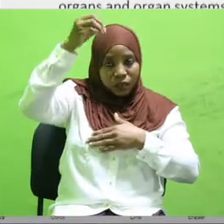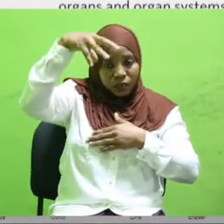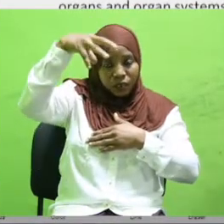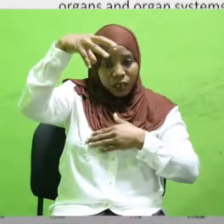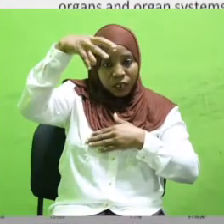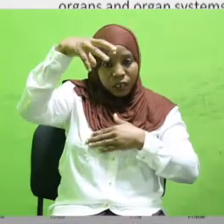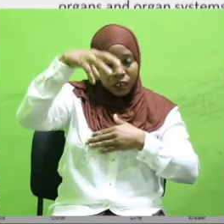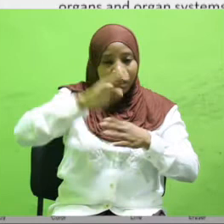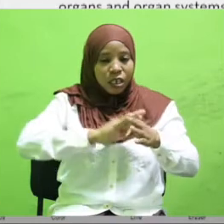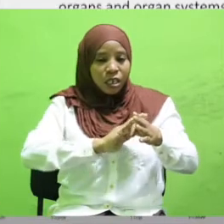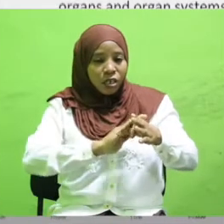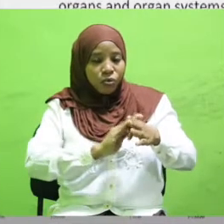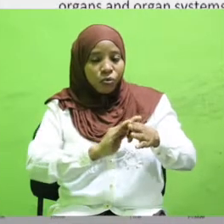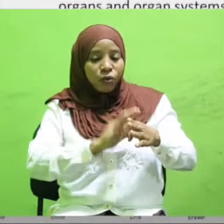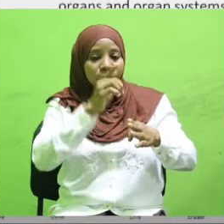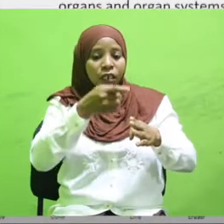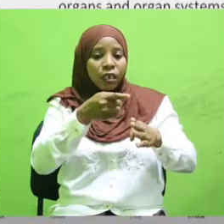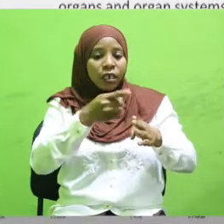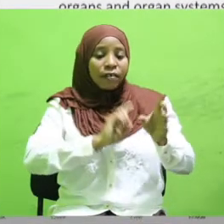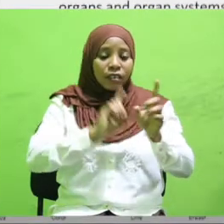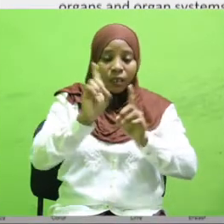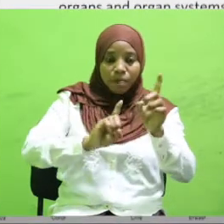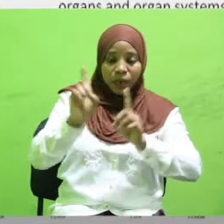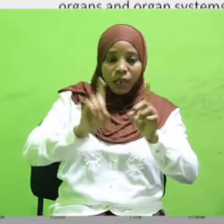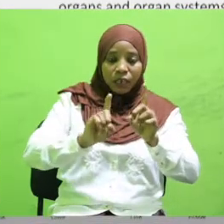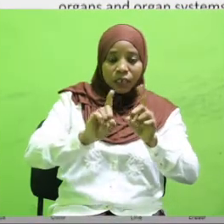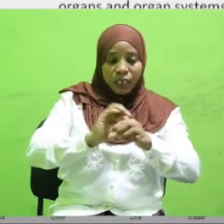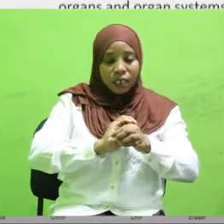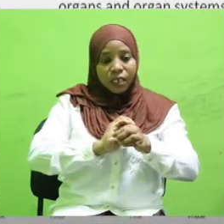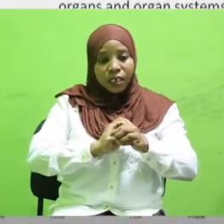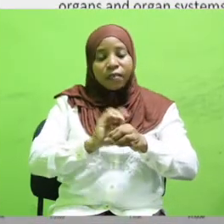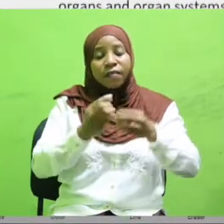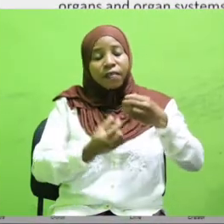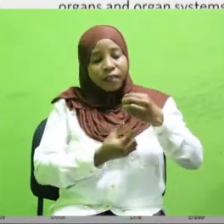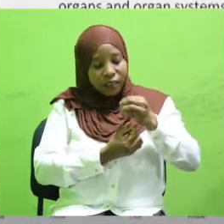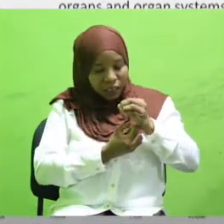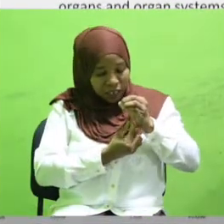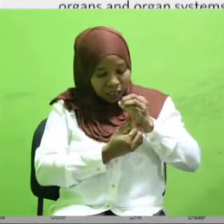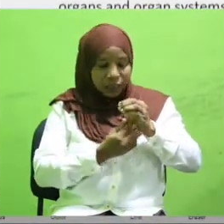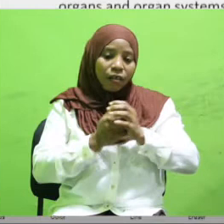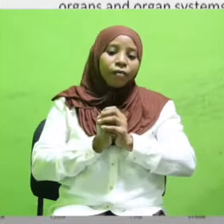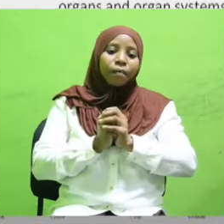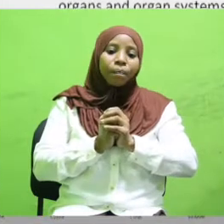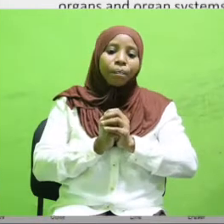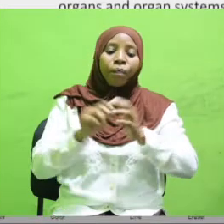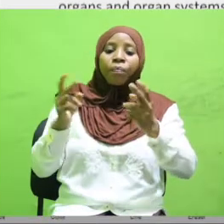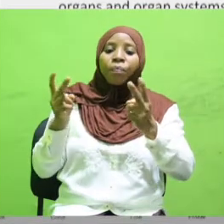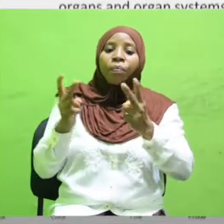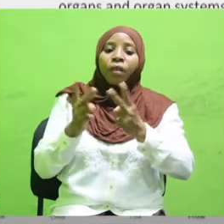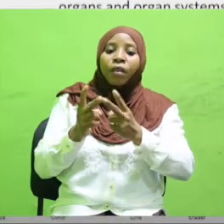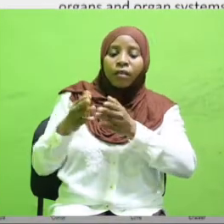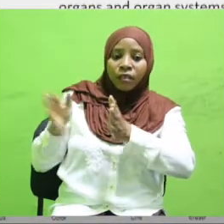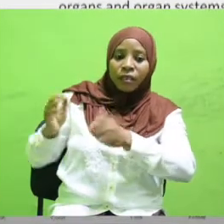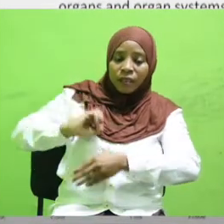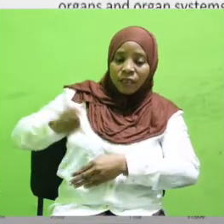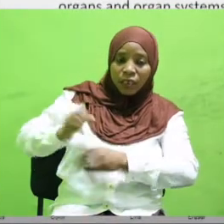found in the cells. But kingdom fungi are heterotrophic. Their heterotrophism, or the gaining of nutrients